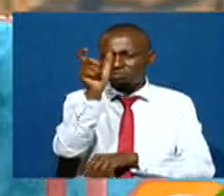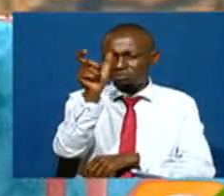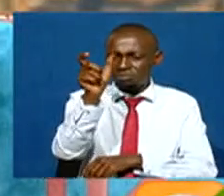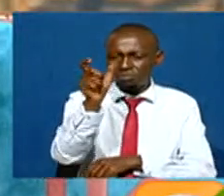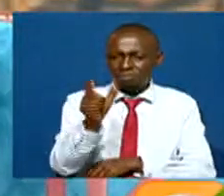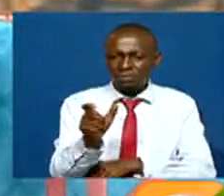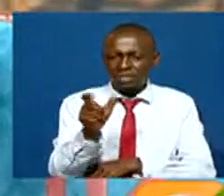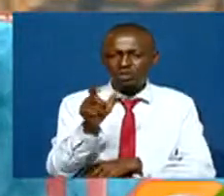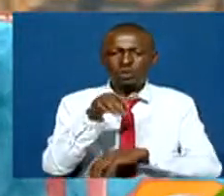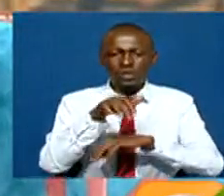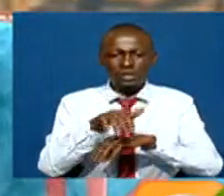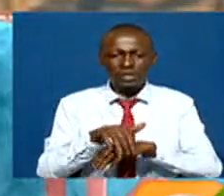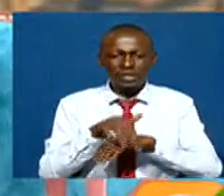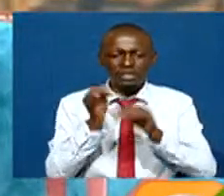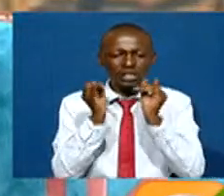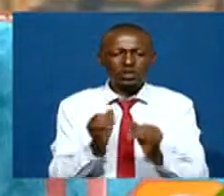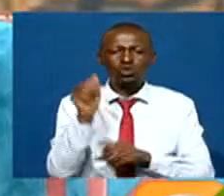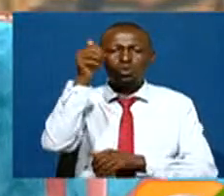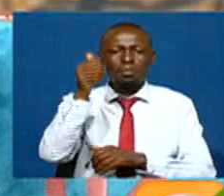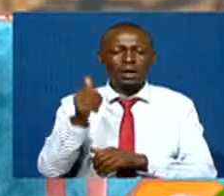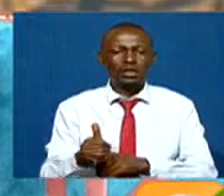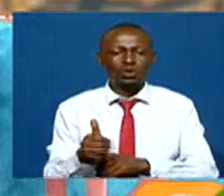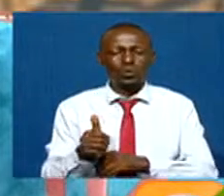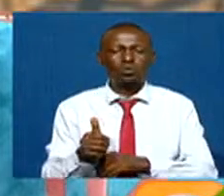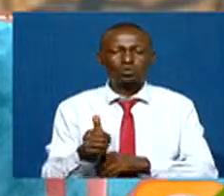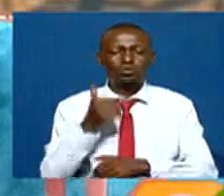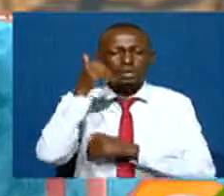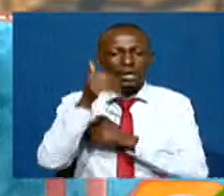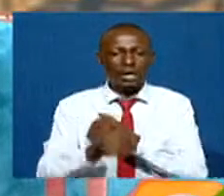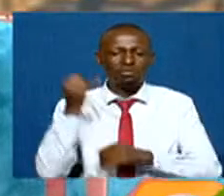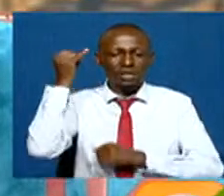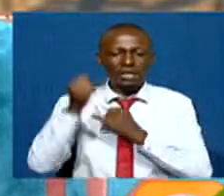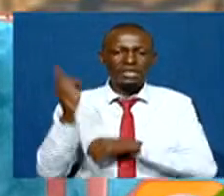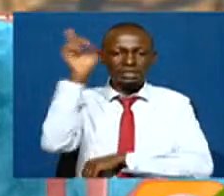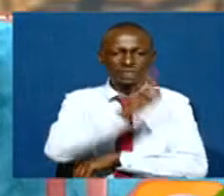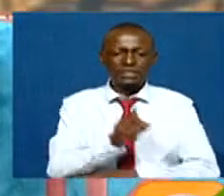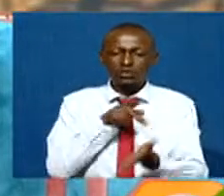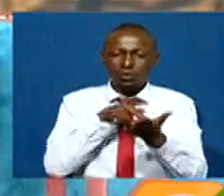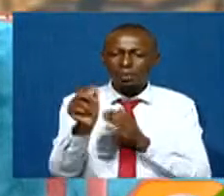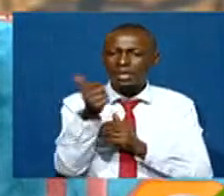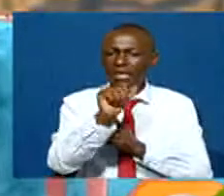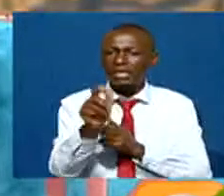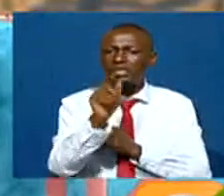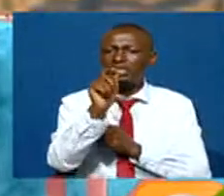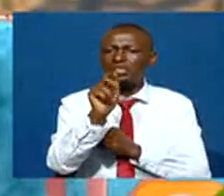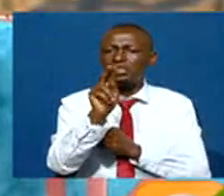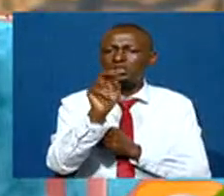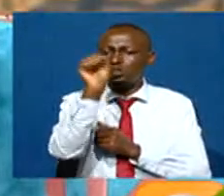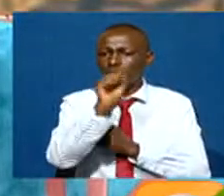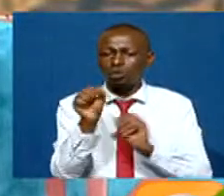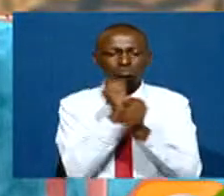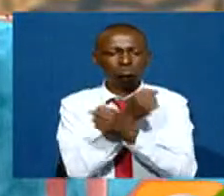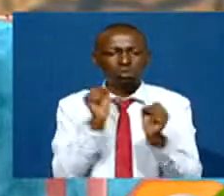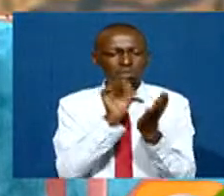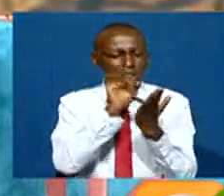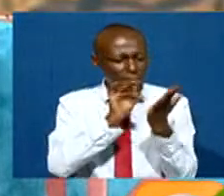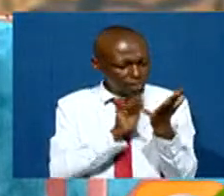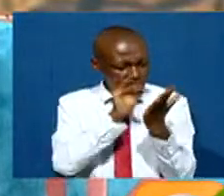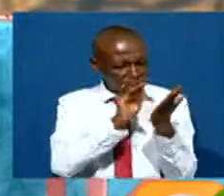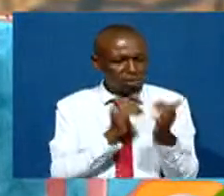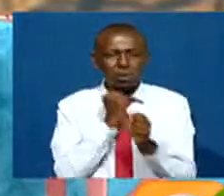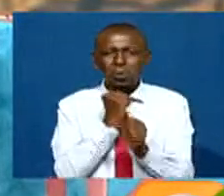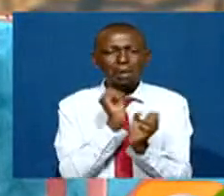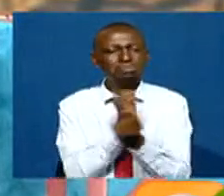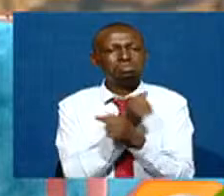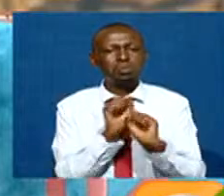updates, by the deadline, if you buy any tokens, you would not actually be able to load. You will not? You will not be able to